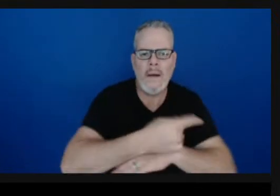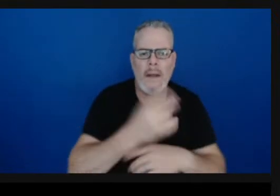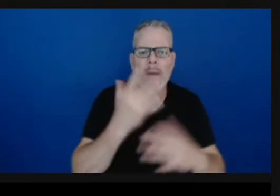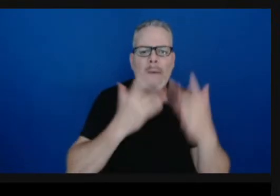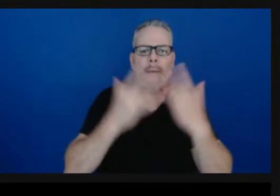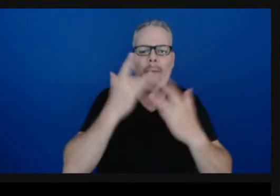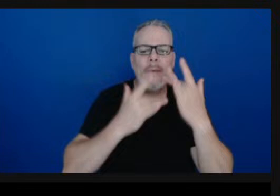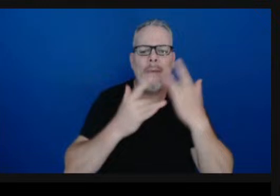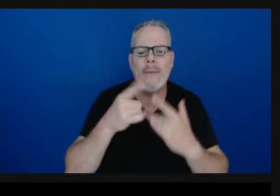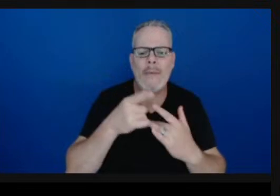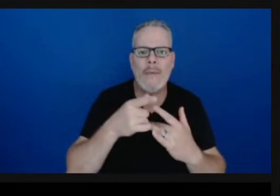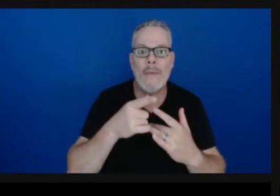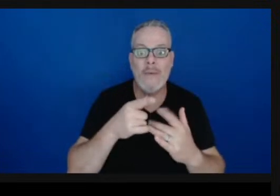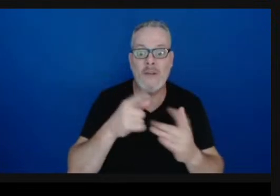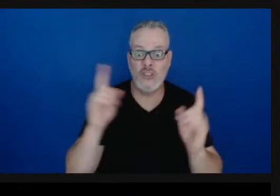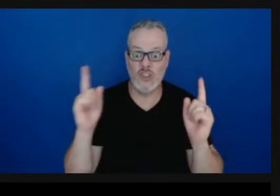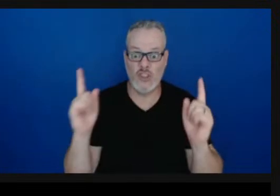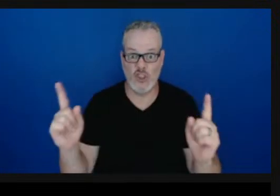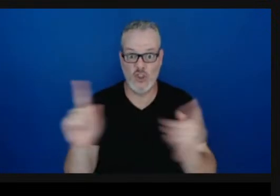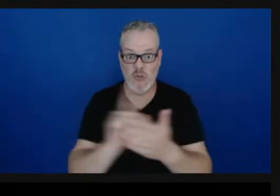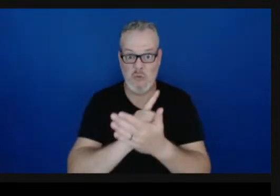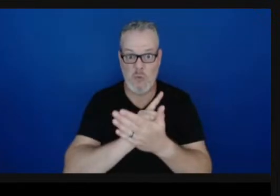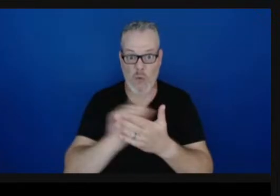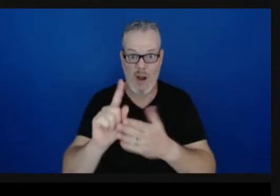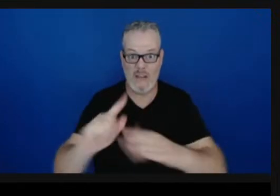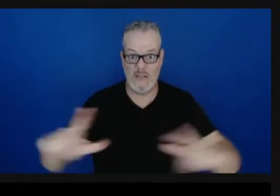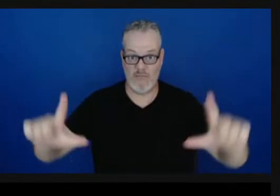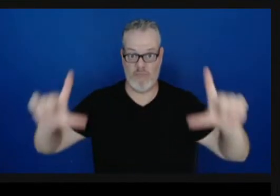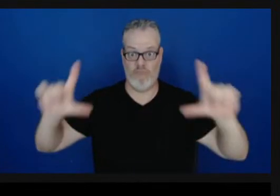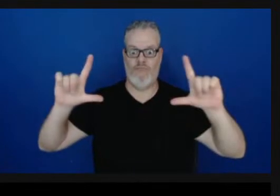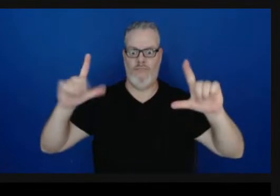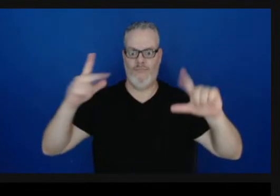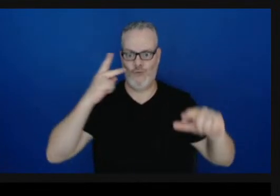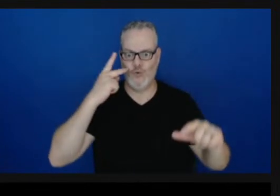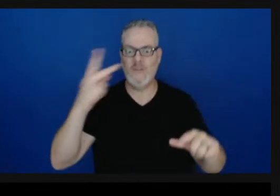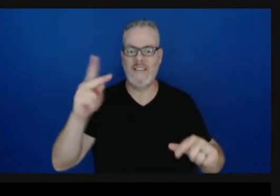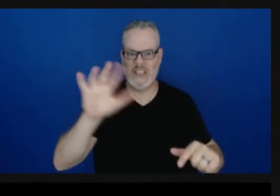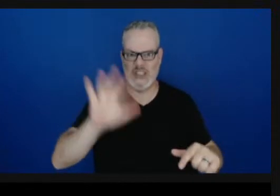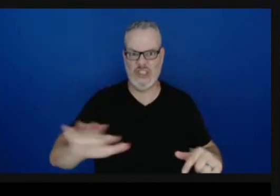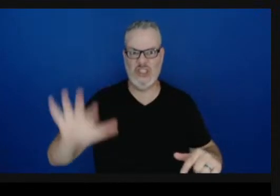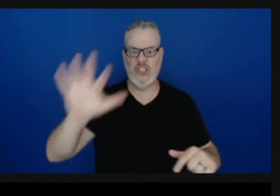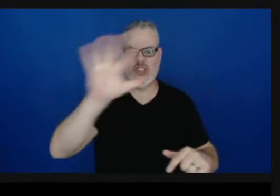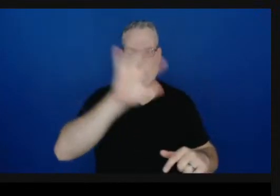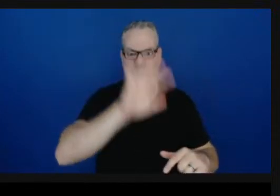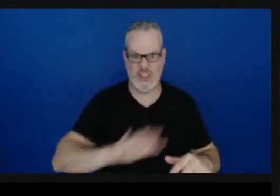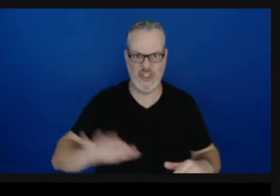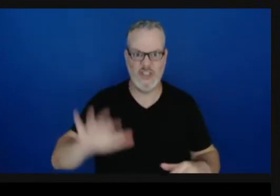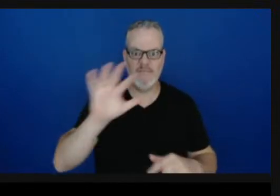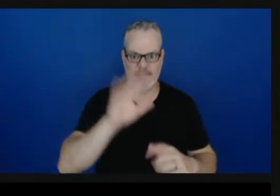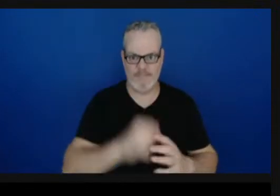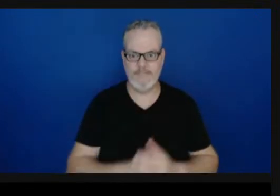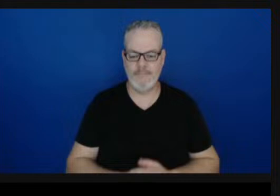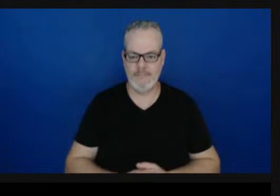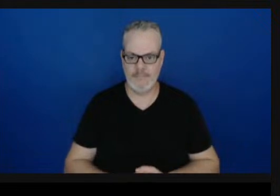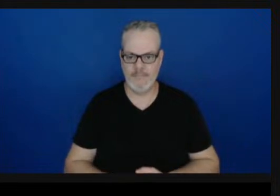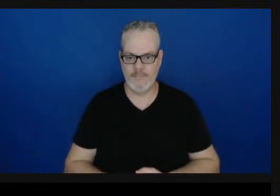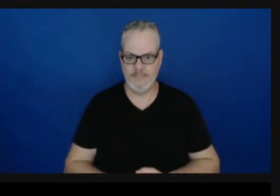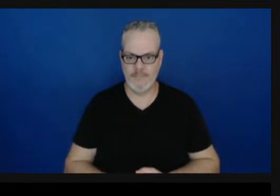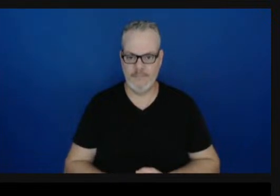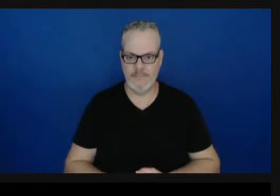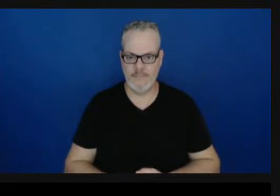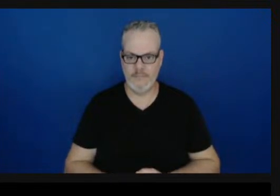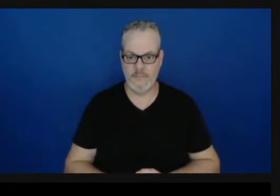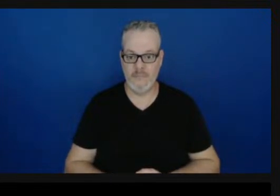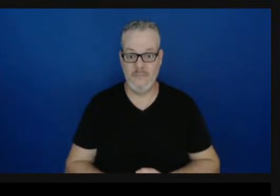either. But zooming in, you can see that hardly anything right around the eruption site there, and not much